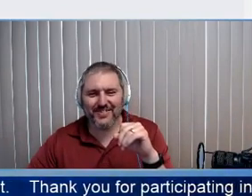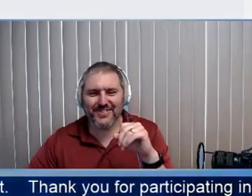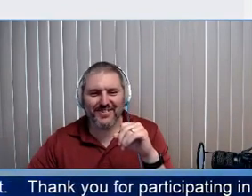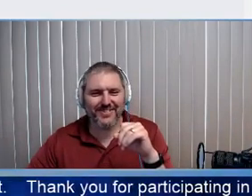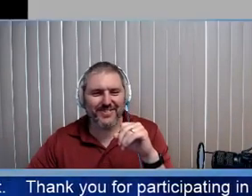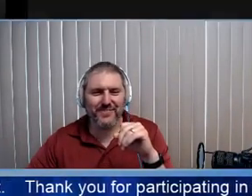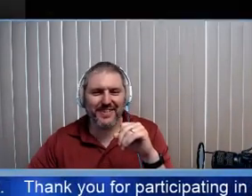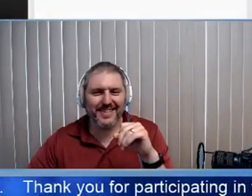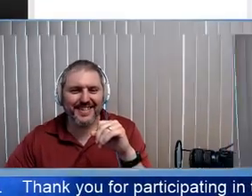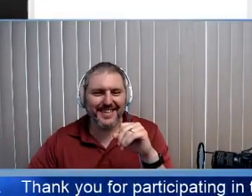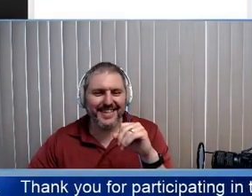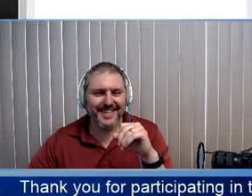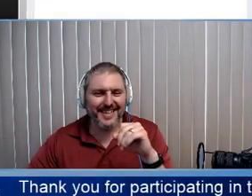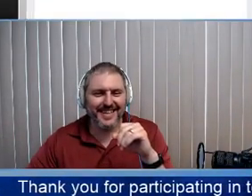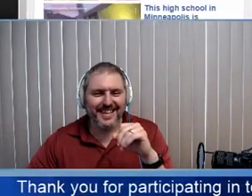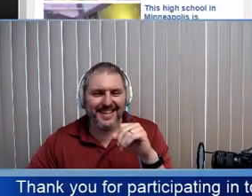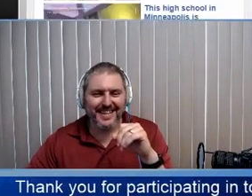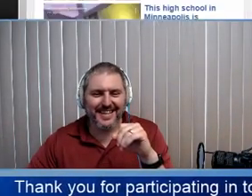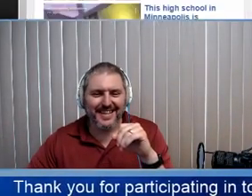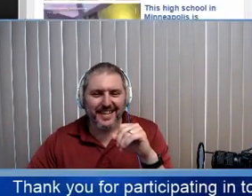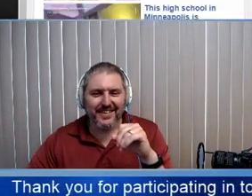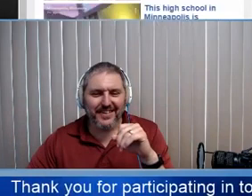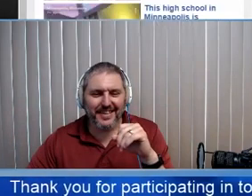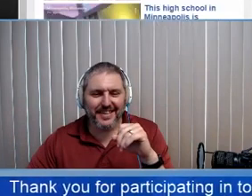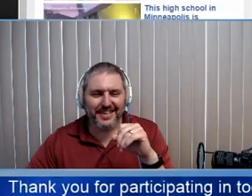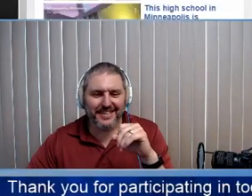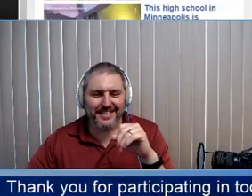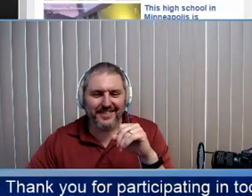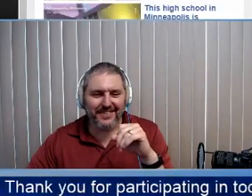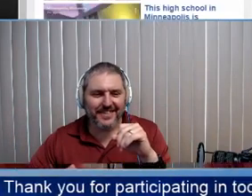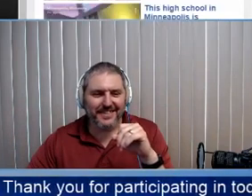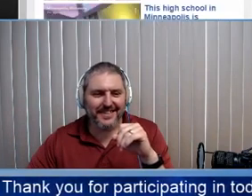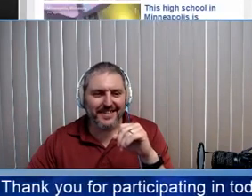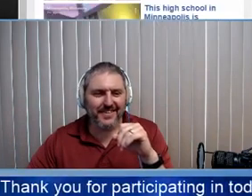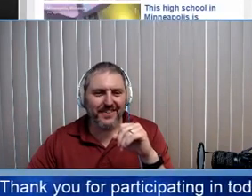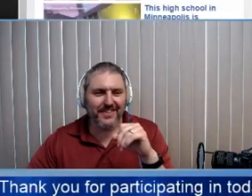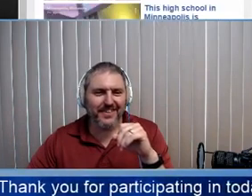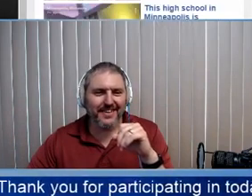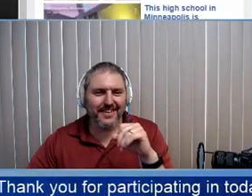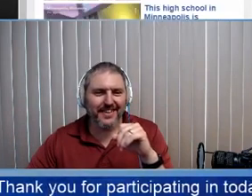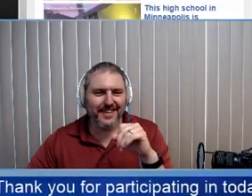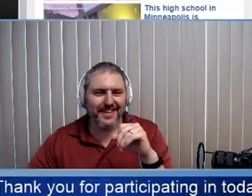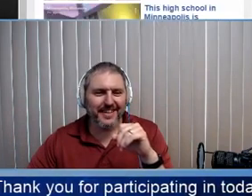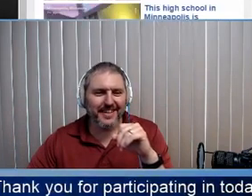that's so stupid. Look at this. What is the deal?